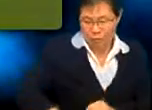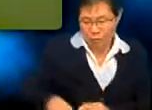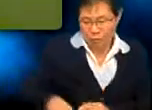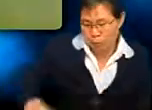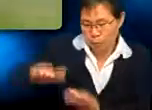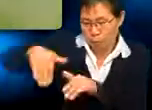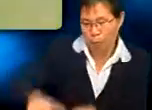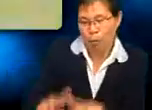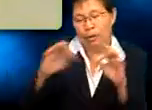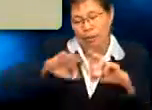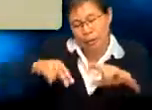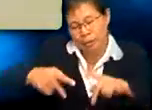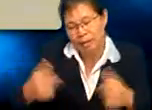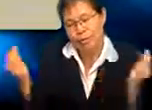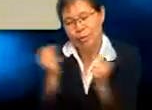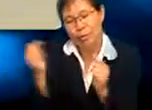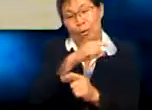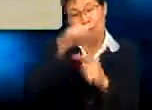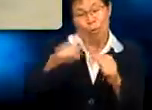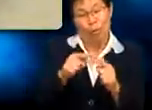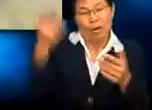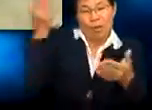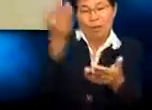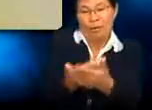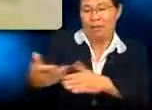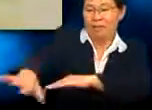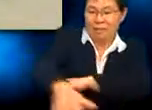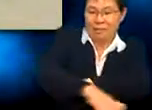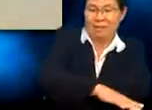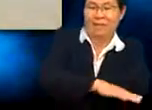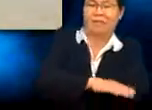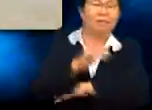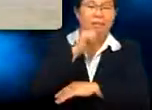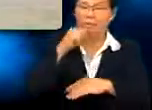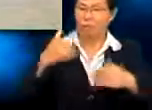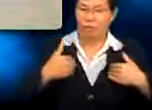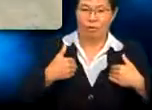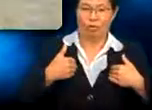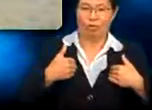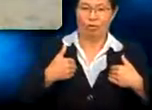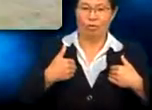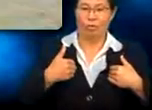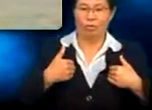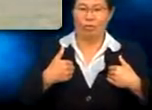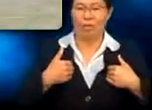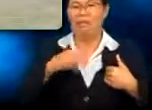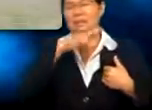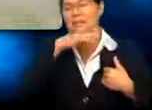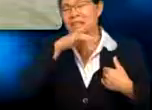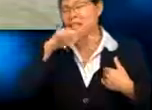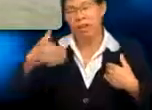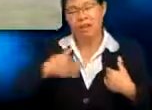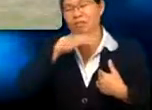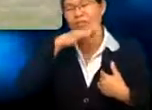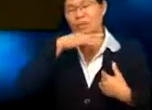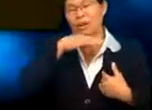it cools down again. So when it reaches the sea, there is no threat of thermal pollution